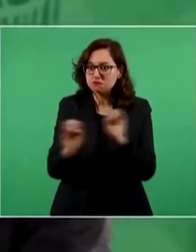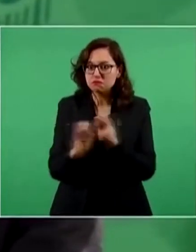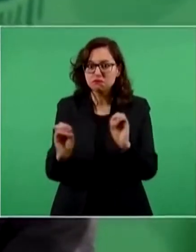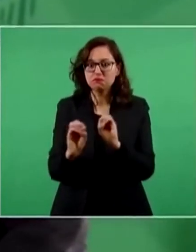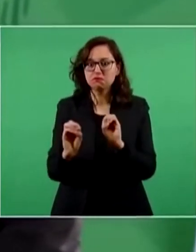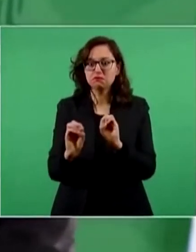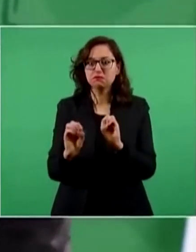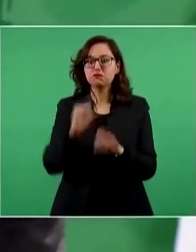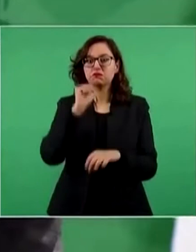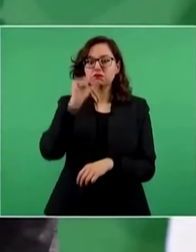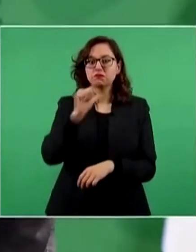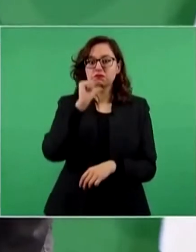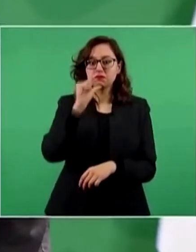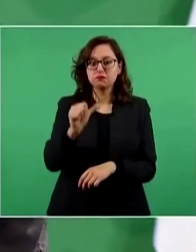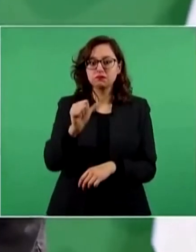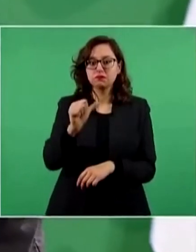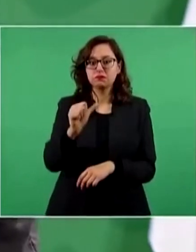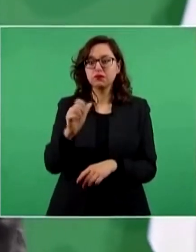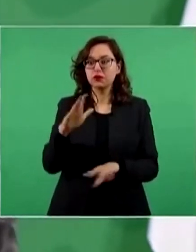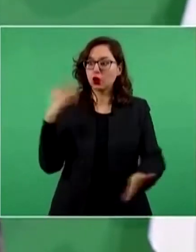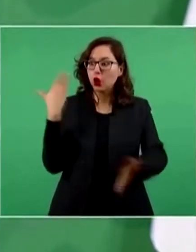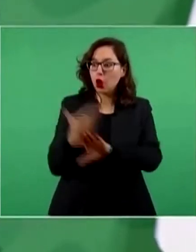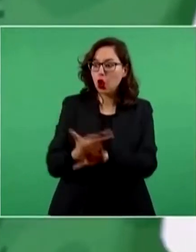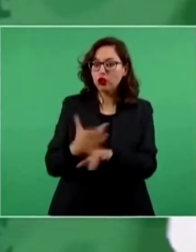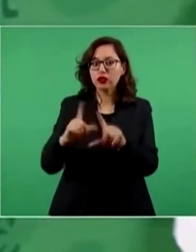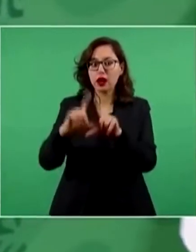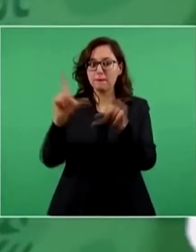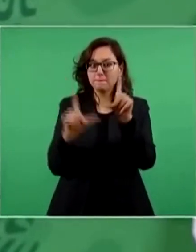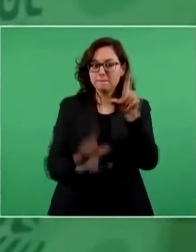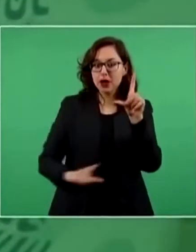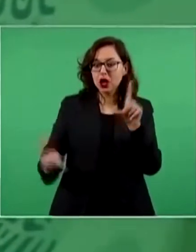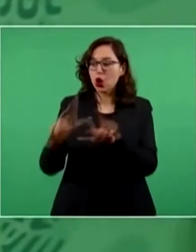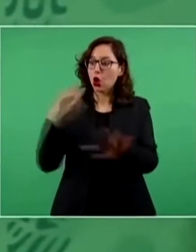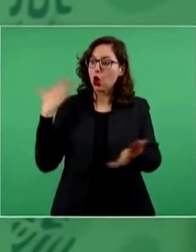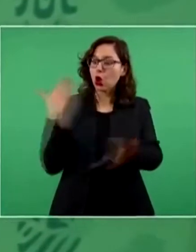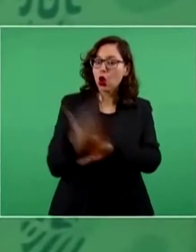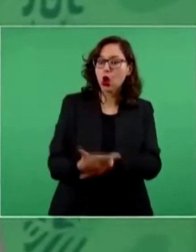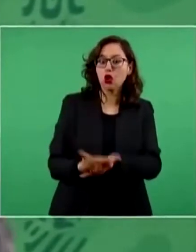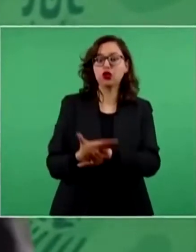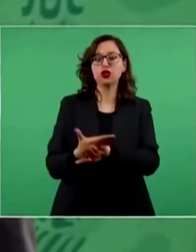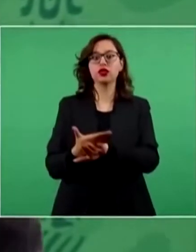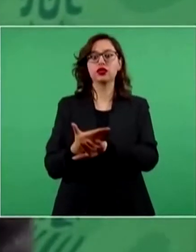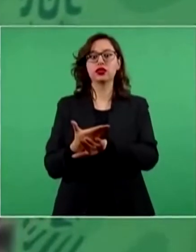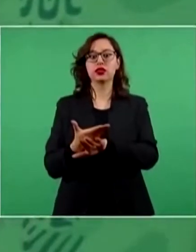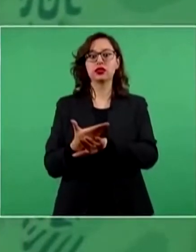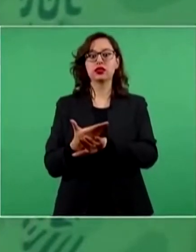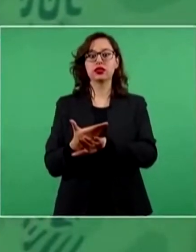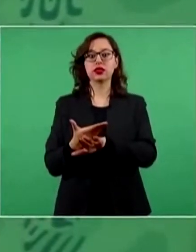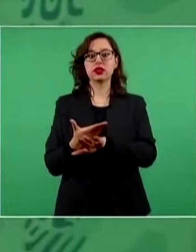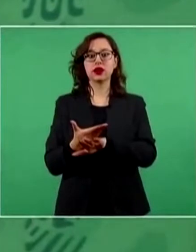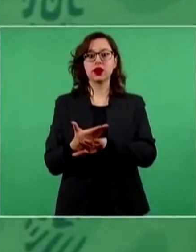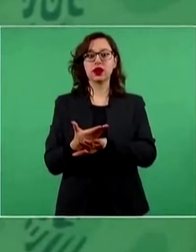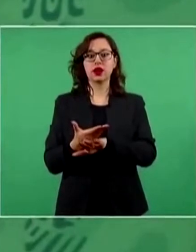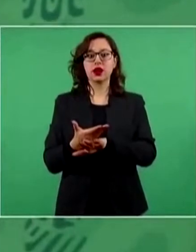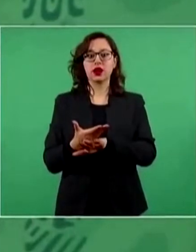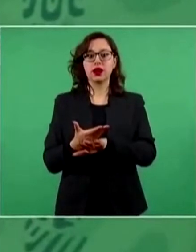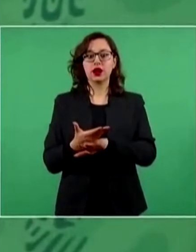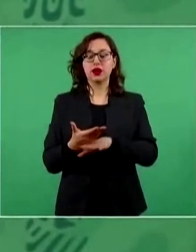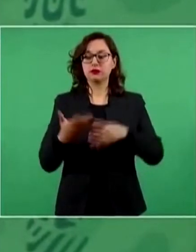that it is not good for facing the serious problem of drug addiction, that it is not good for stopping violence, then we would act.